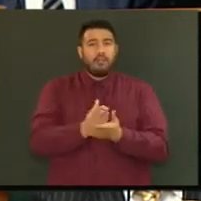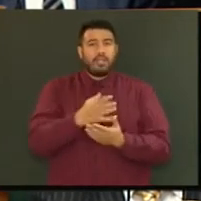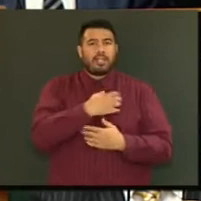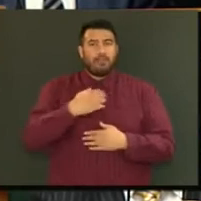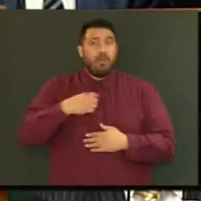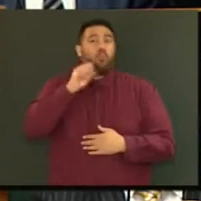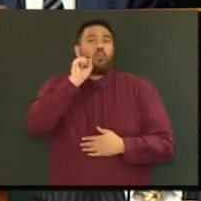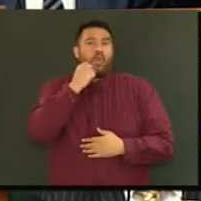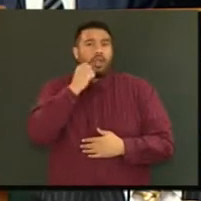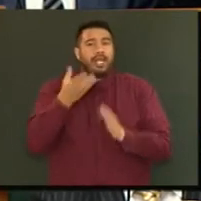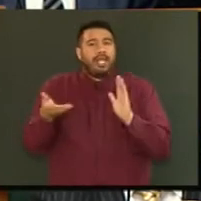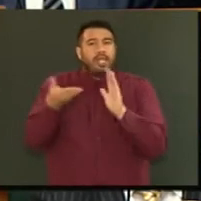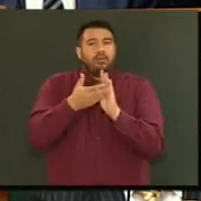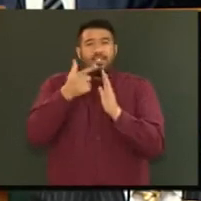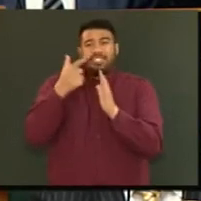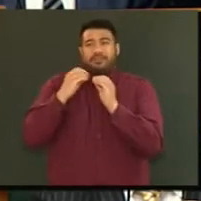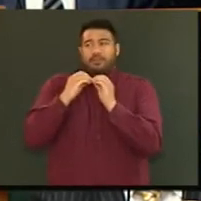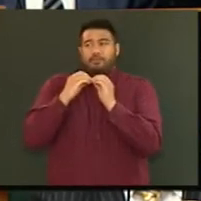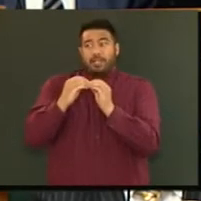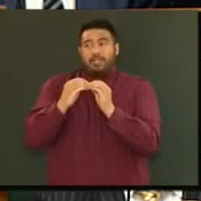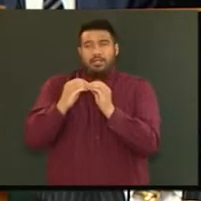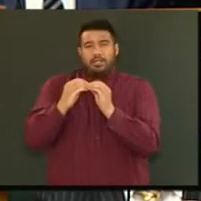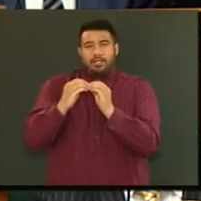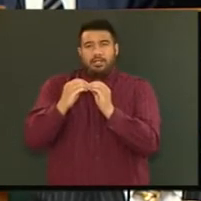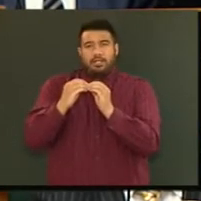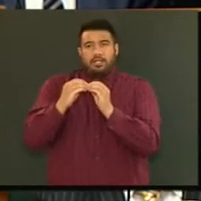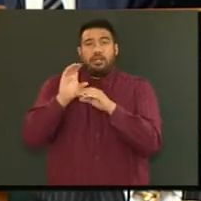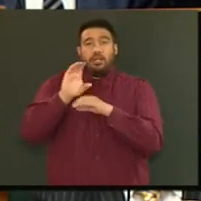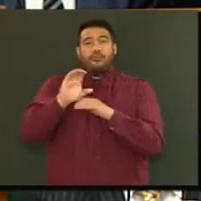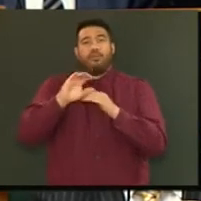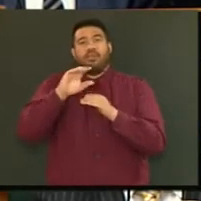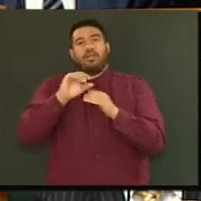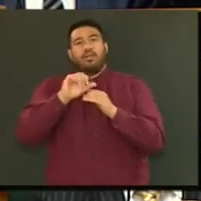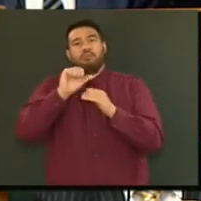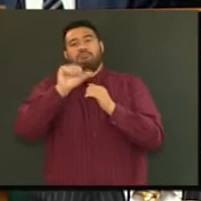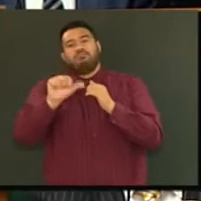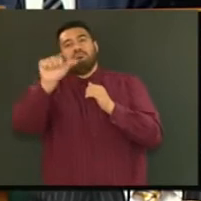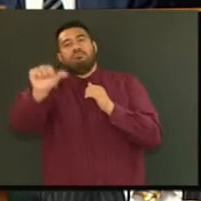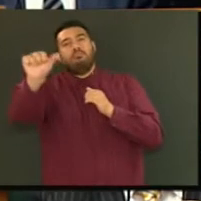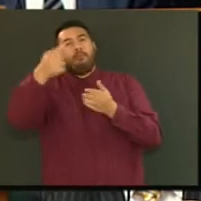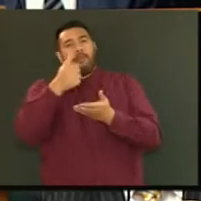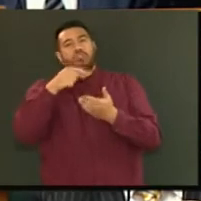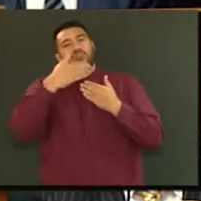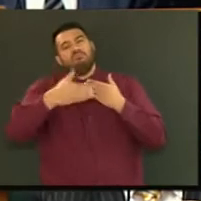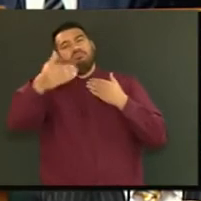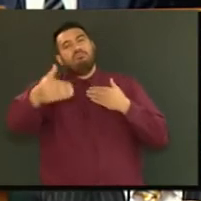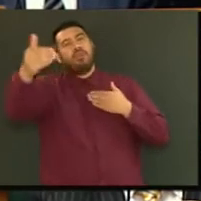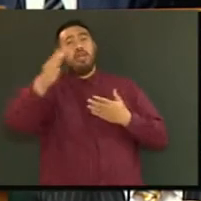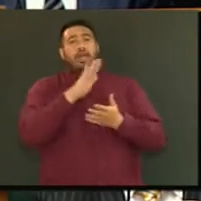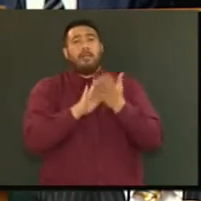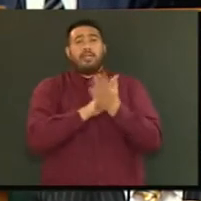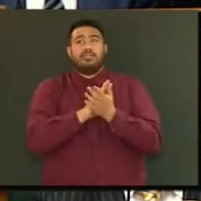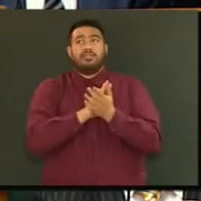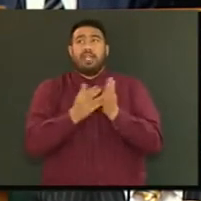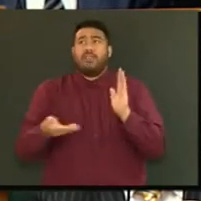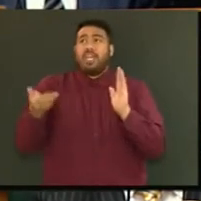allocate a further $7 billion in new capital spend in the next three budgets, taking our total additional capital spend